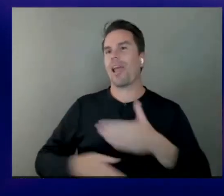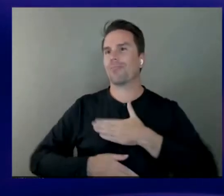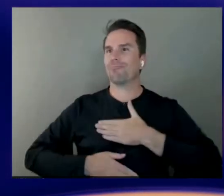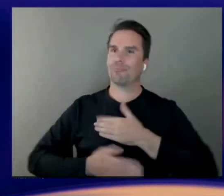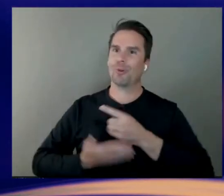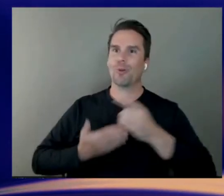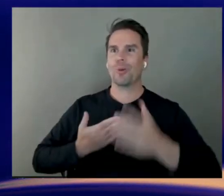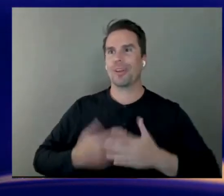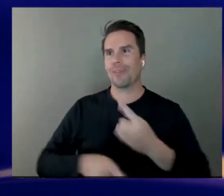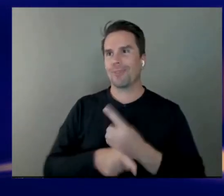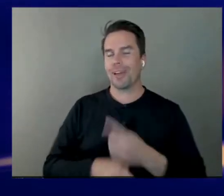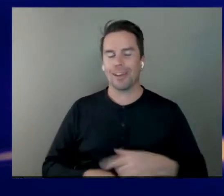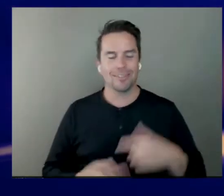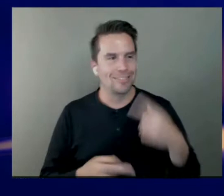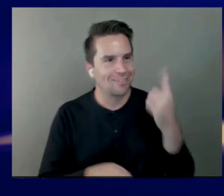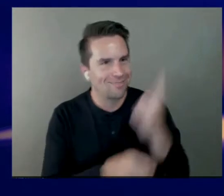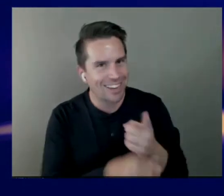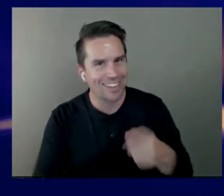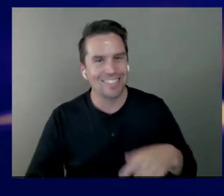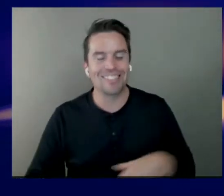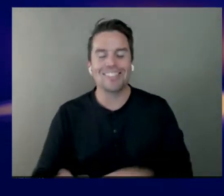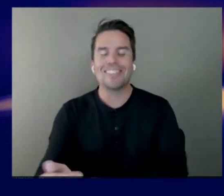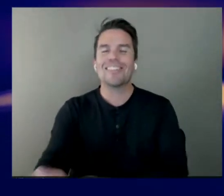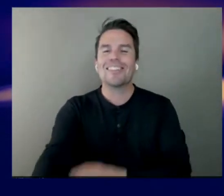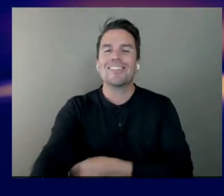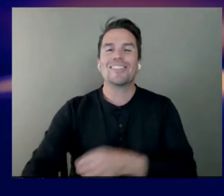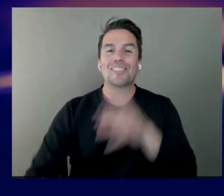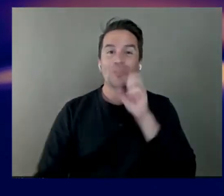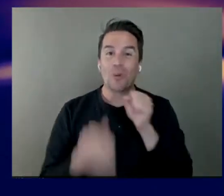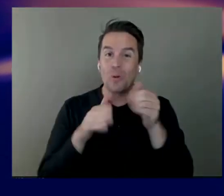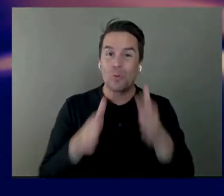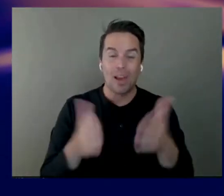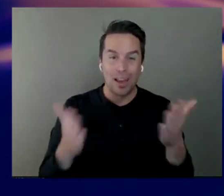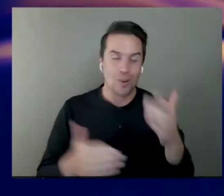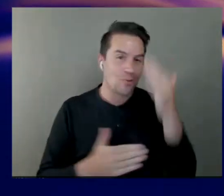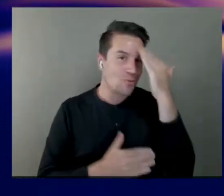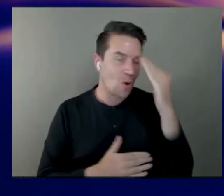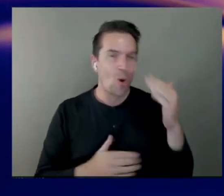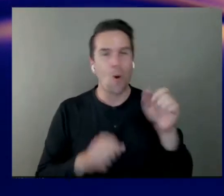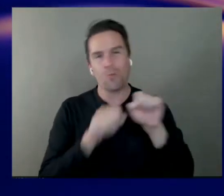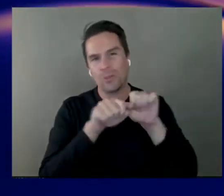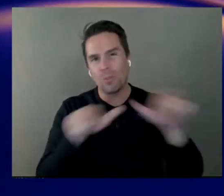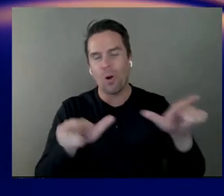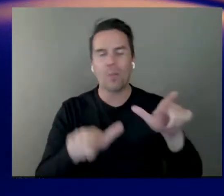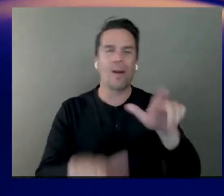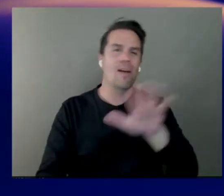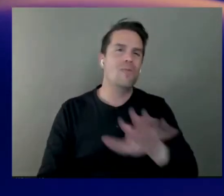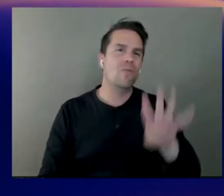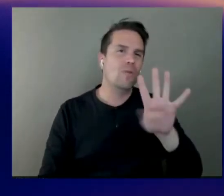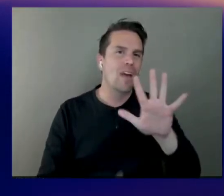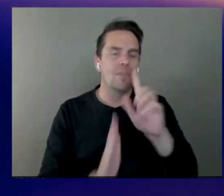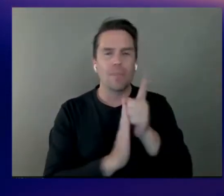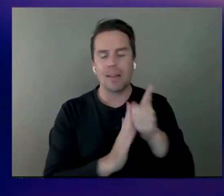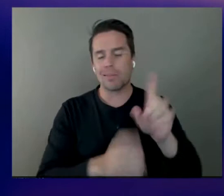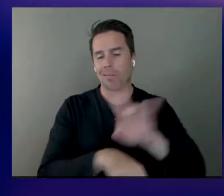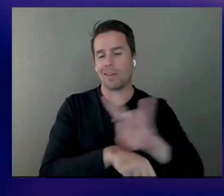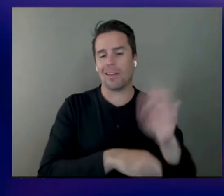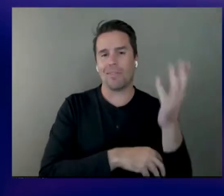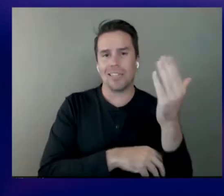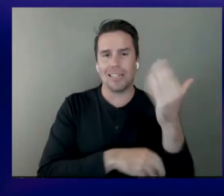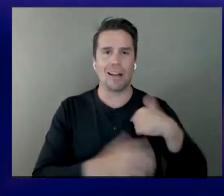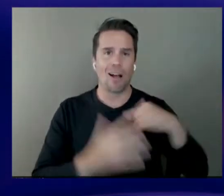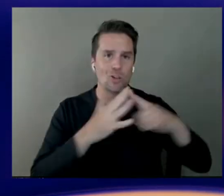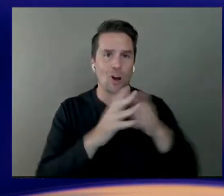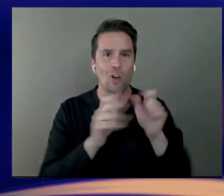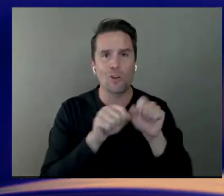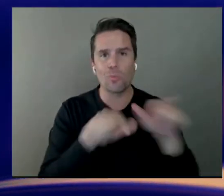Exactly. And the old way of doing it was, okay, you got it. You know your deployment takes about 45 minutes. So at 8:15, I'm going to start that deployment, and I hope the